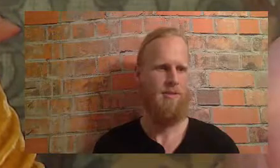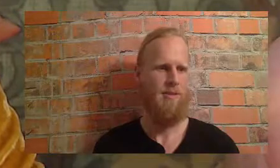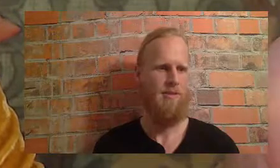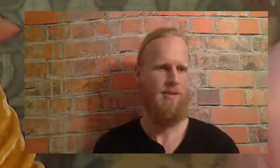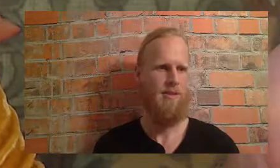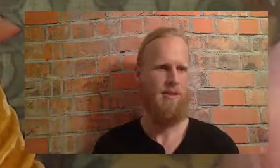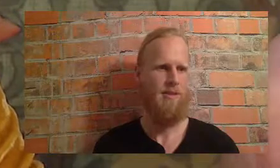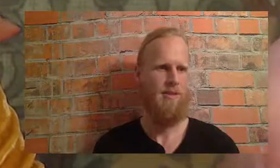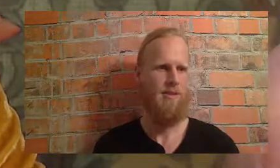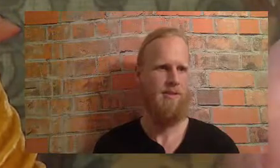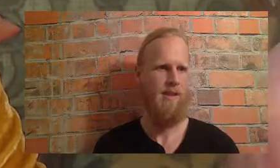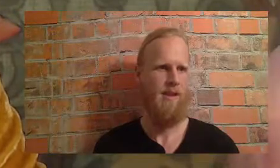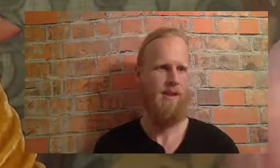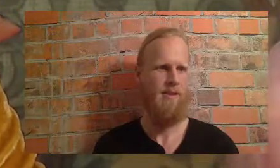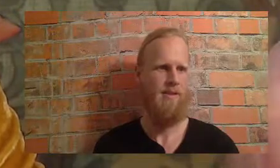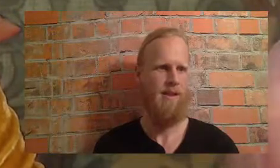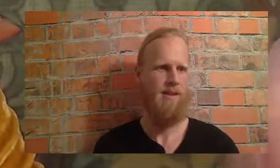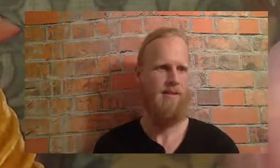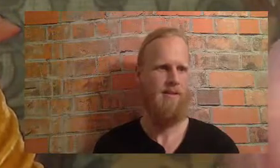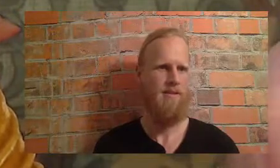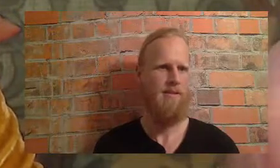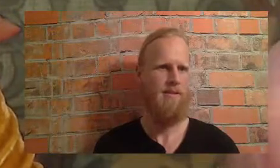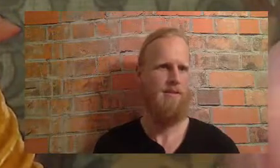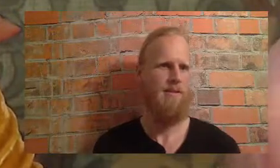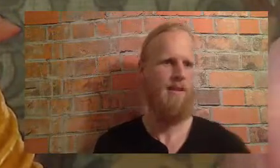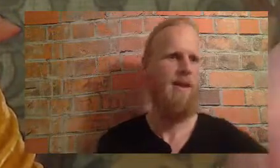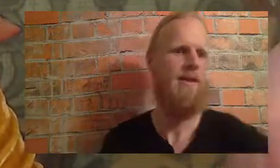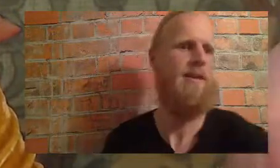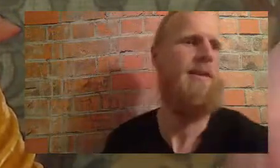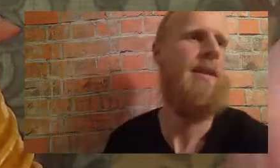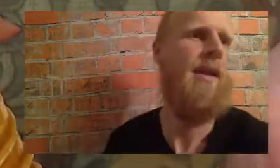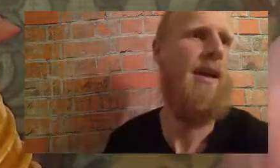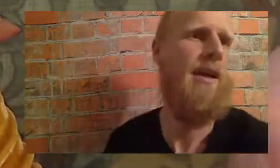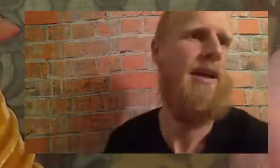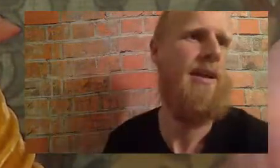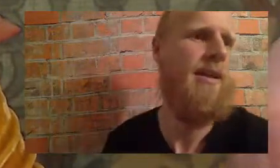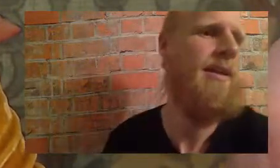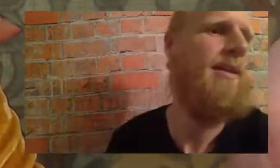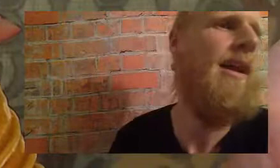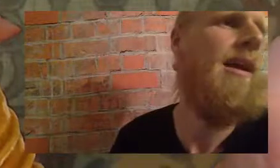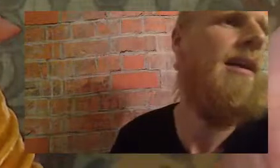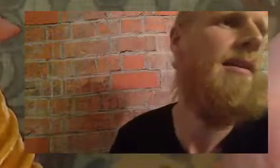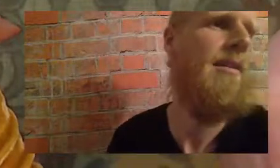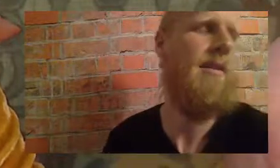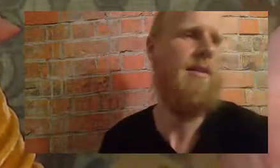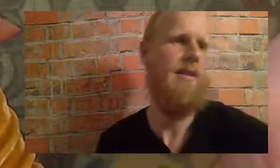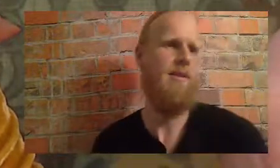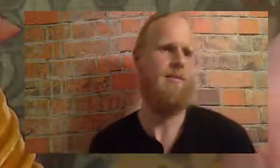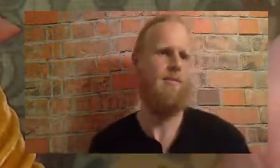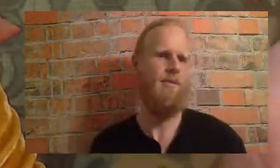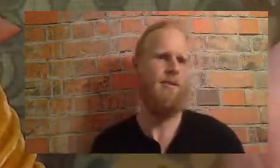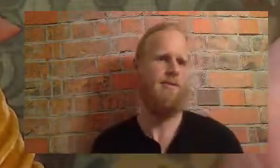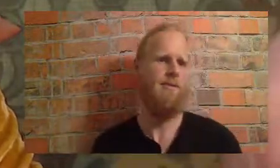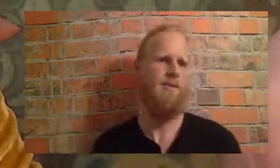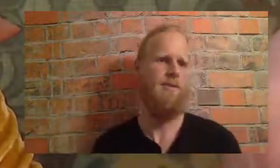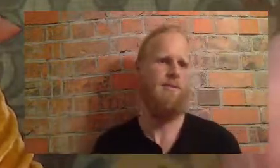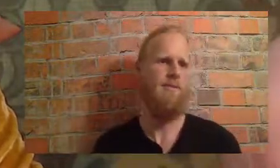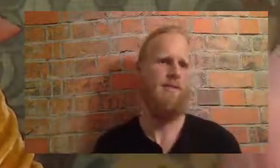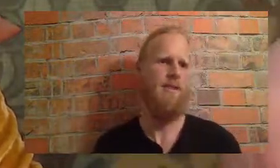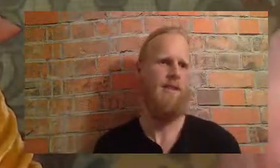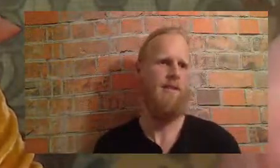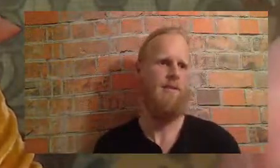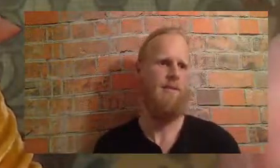4-minute mile, suddenly people all over the world within a very short time were also able to run that 4-minute mile. Partially